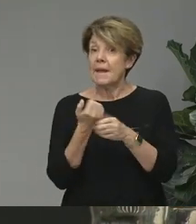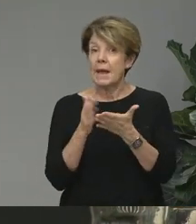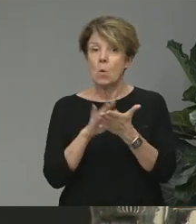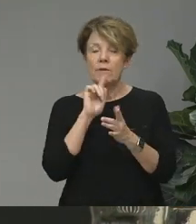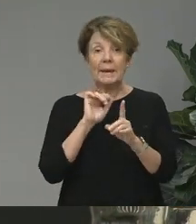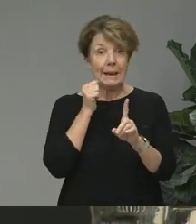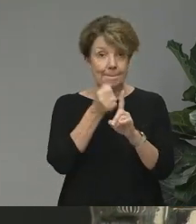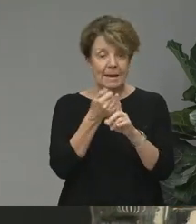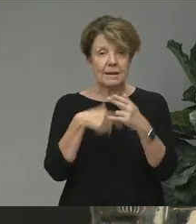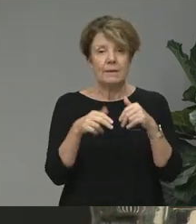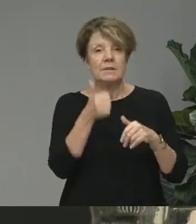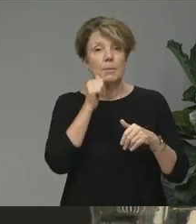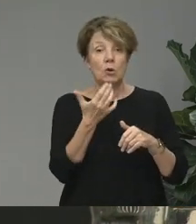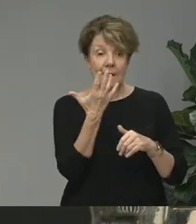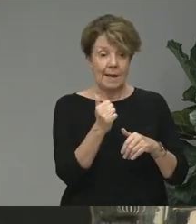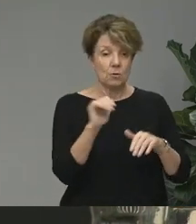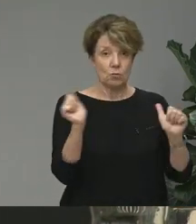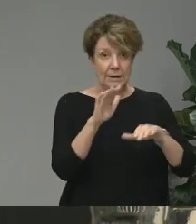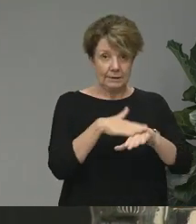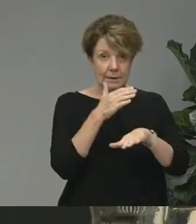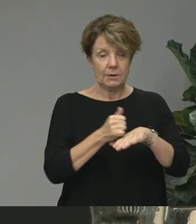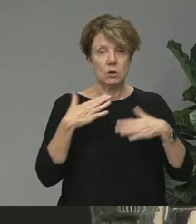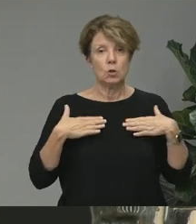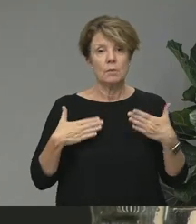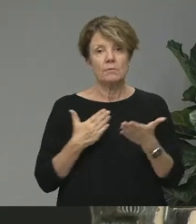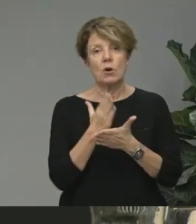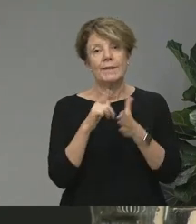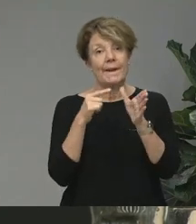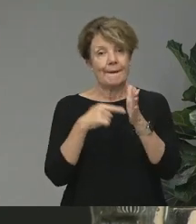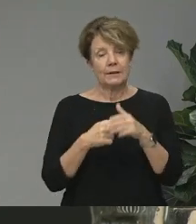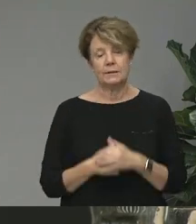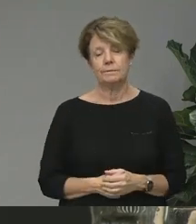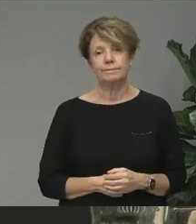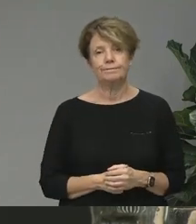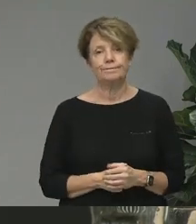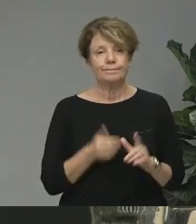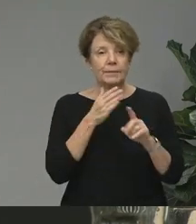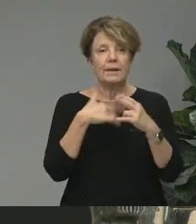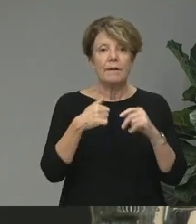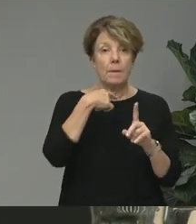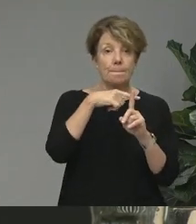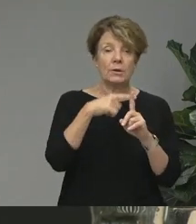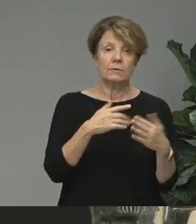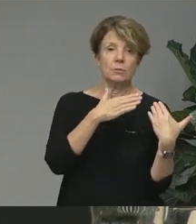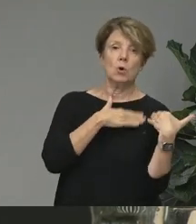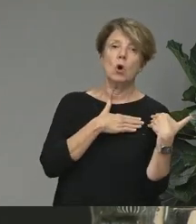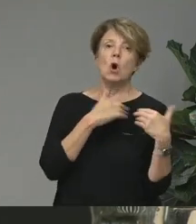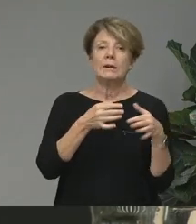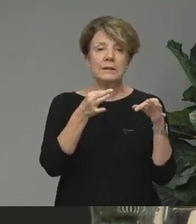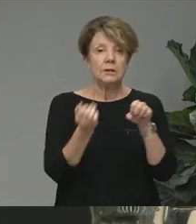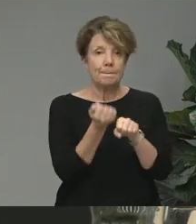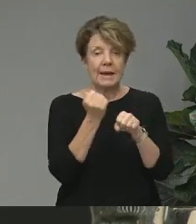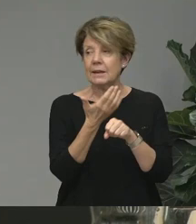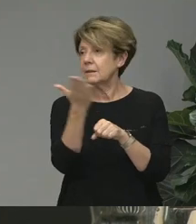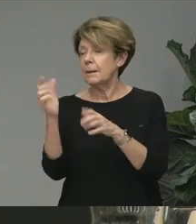if the Human Rights Act was in place, particularly if there were the proposed positive duties on decision-makers and public servants